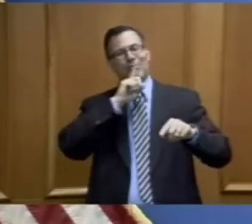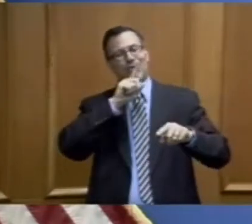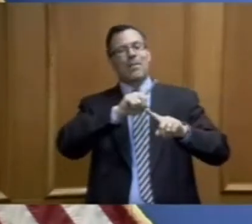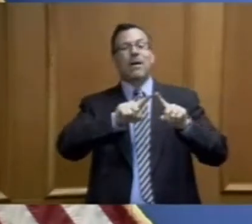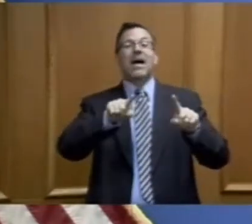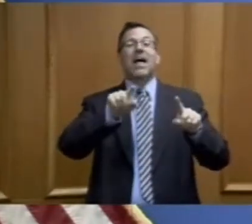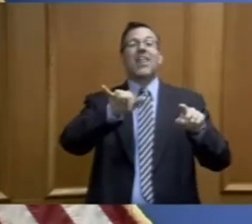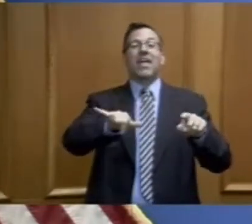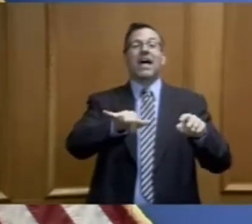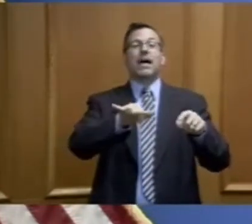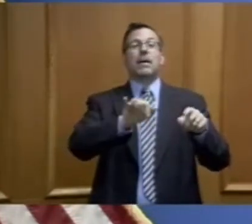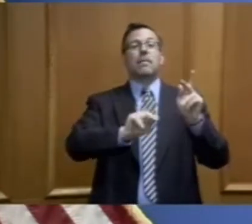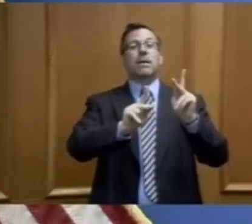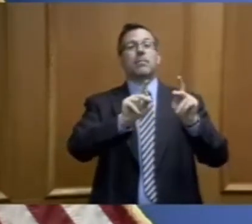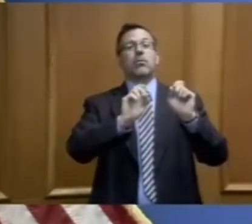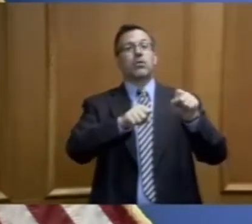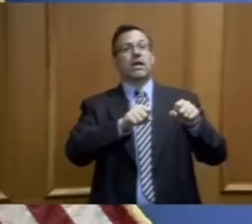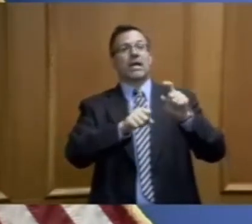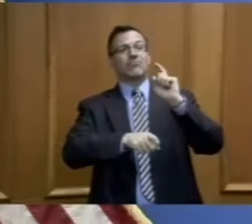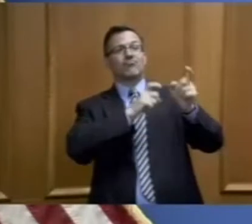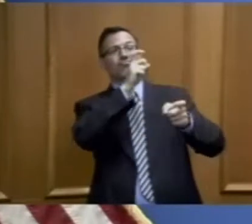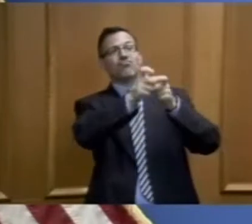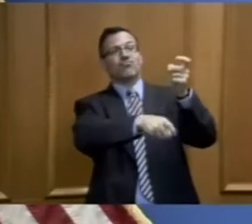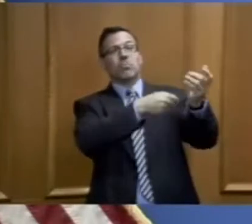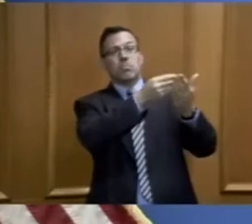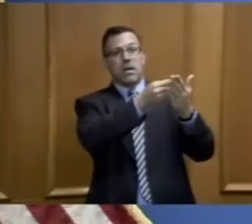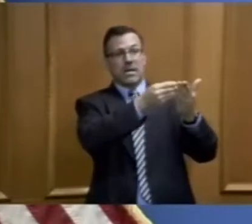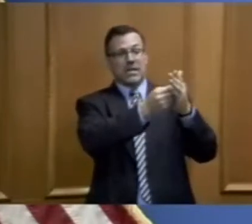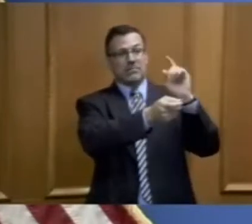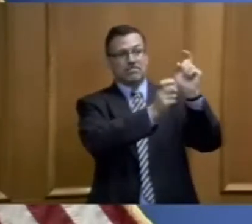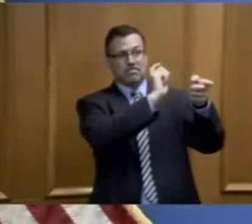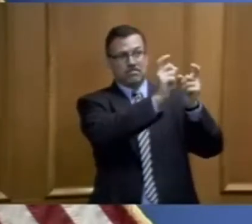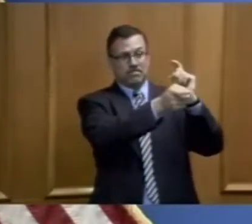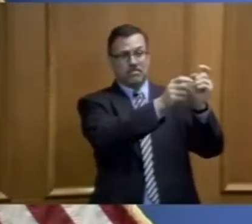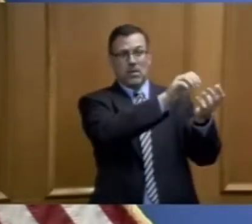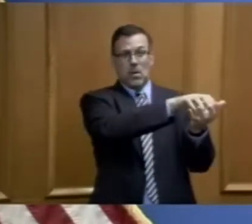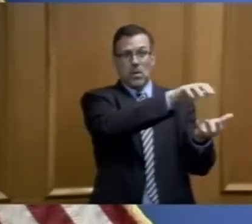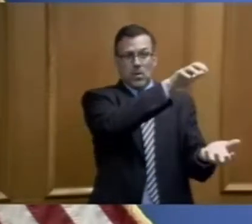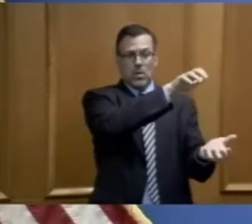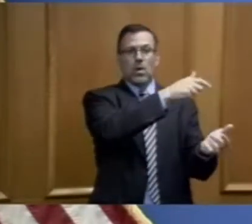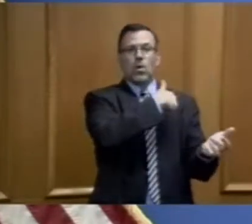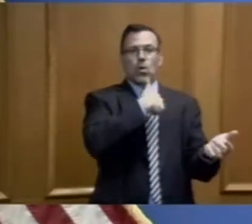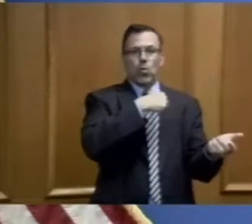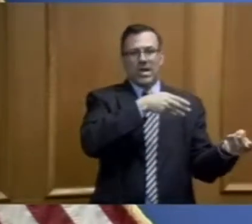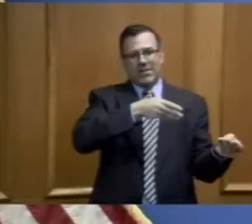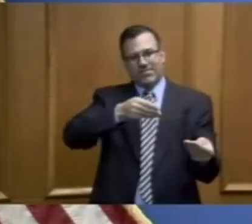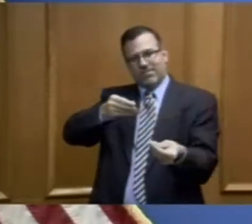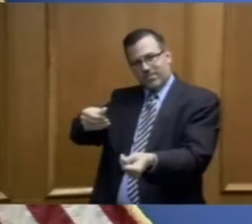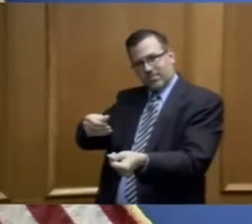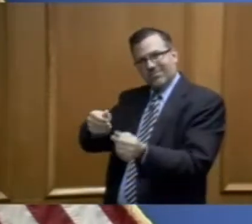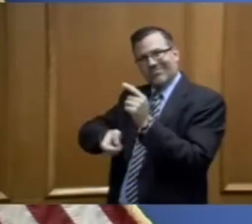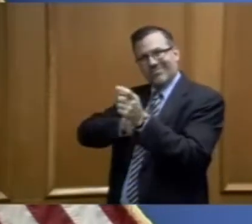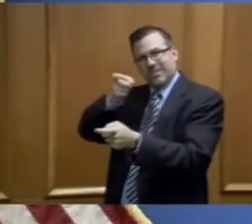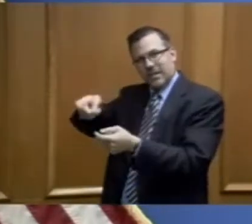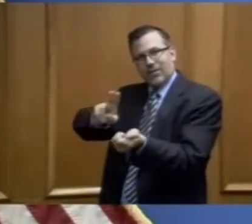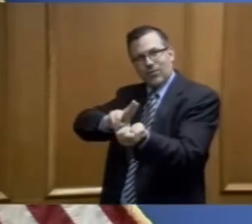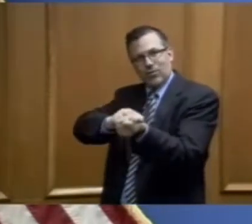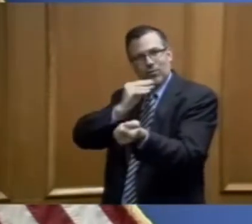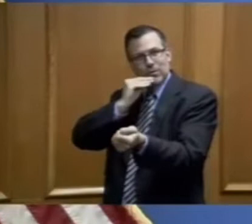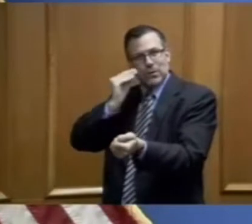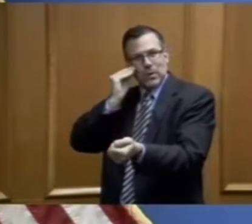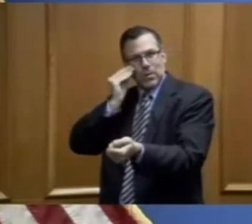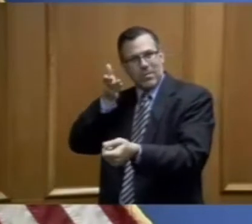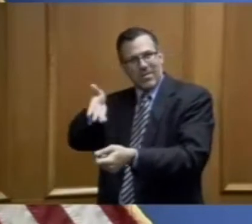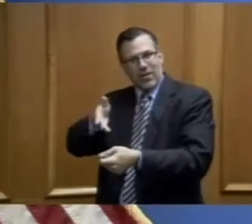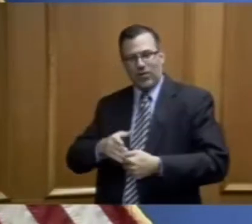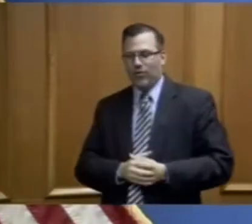that we are able to use to reinvest into nursing homes to improve the quality of care and the quality of life there.